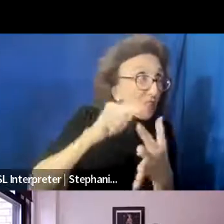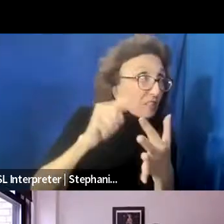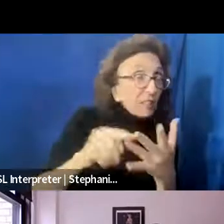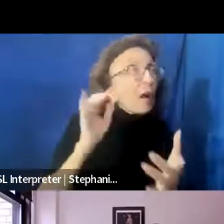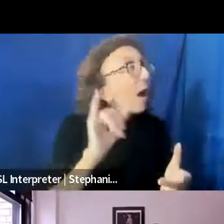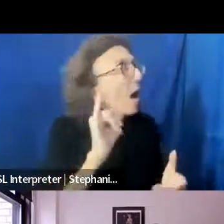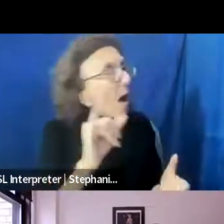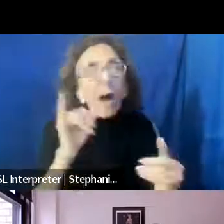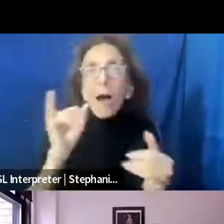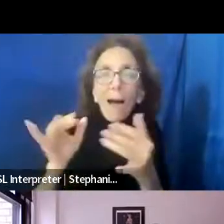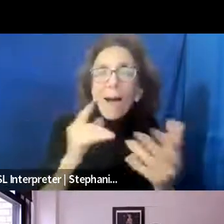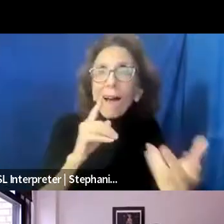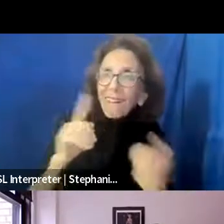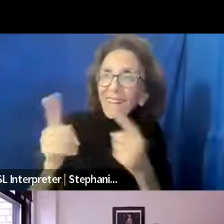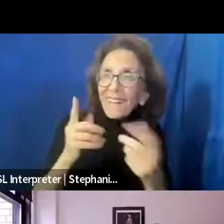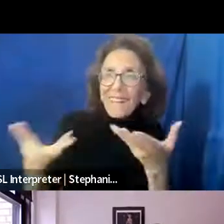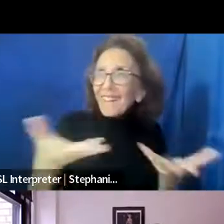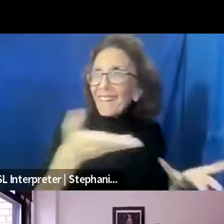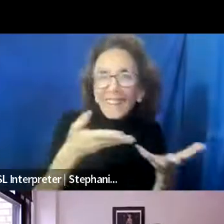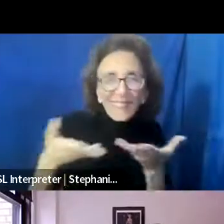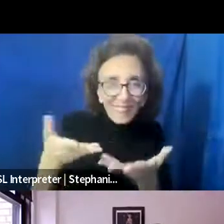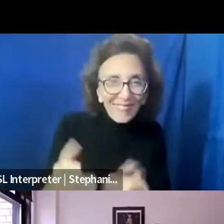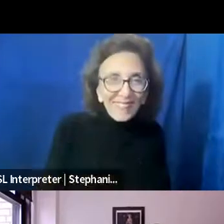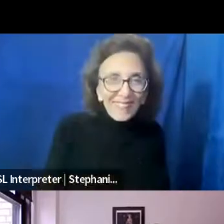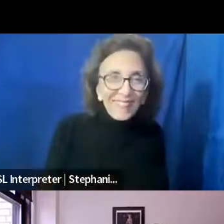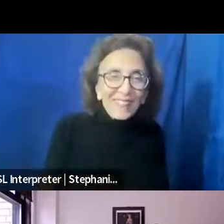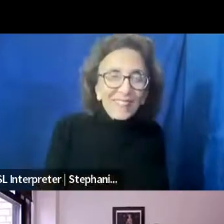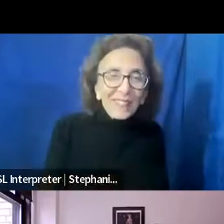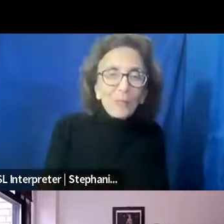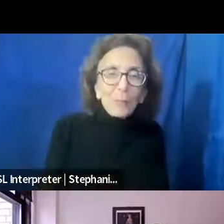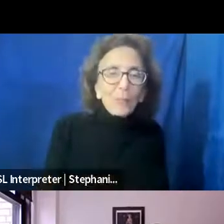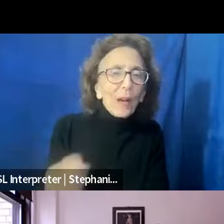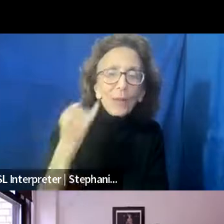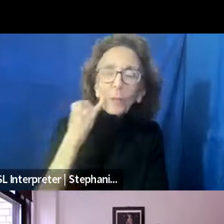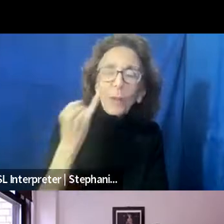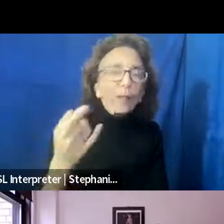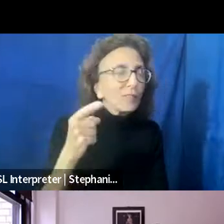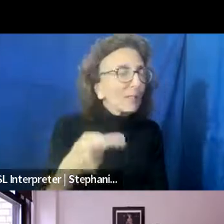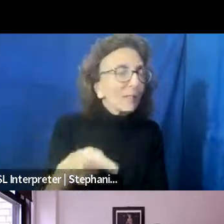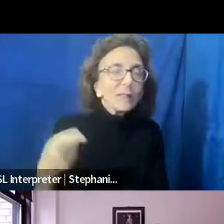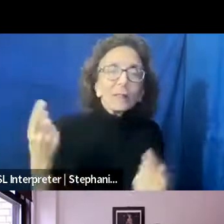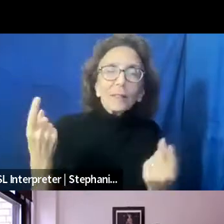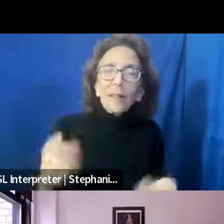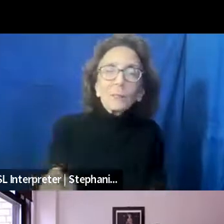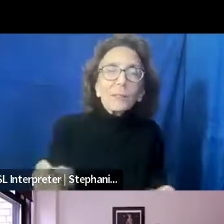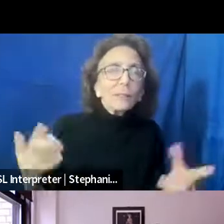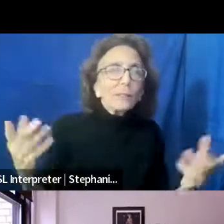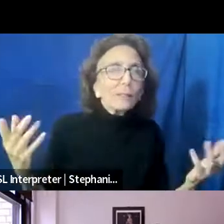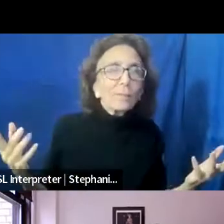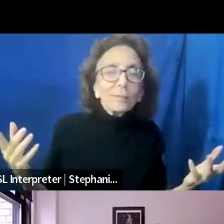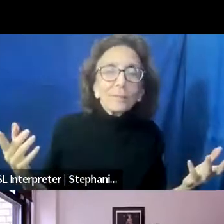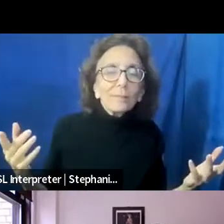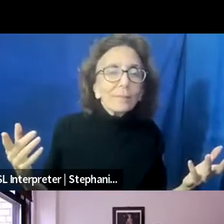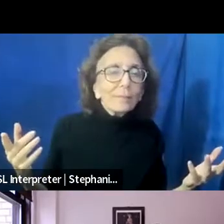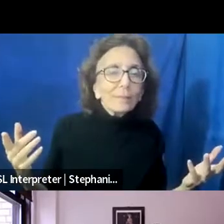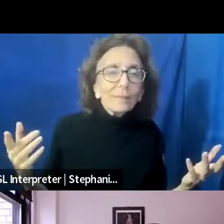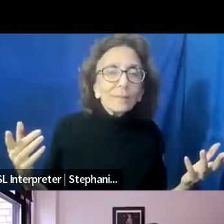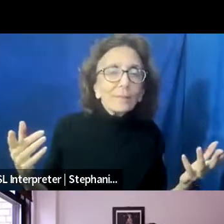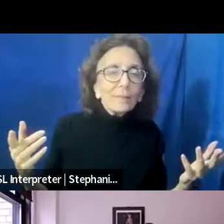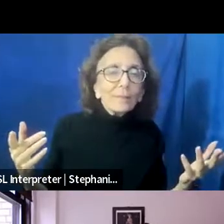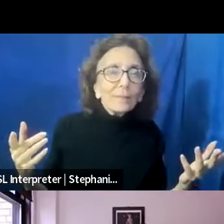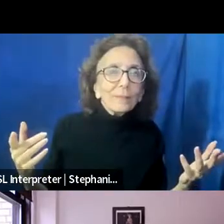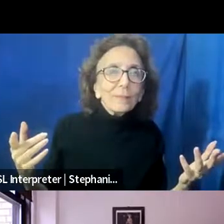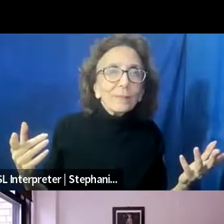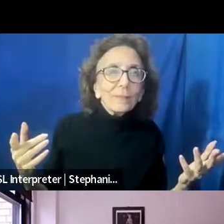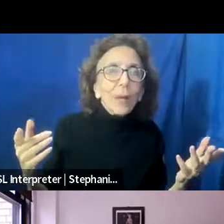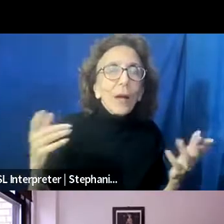mean, it's especially, I mean, I'm sure that this happens it happens with so much more ease